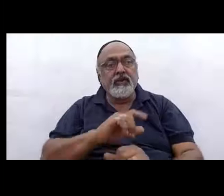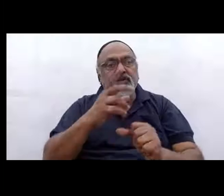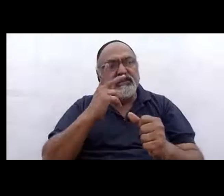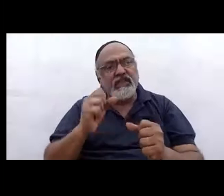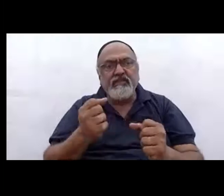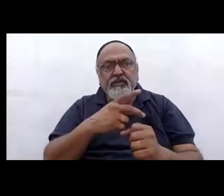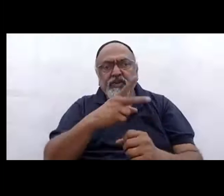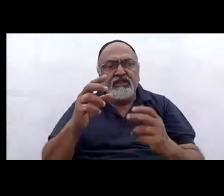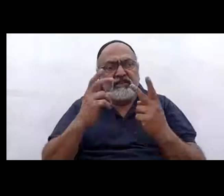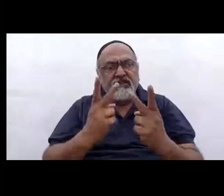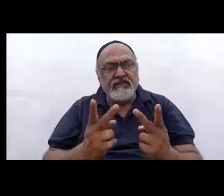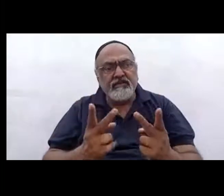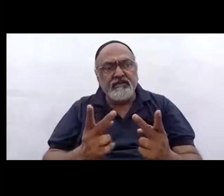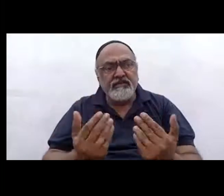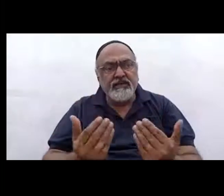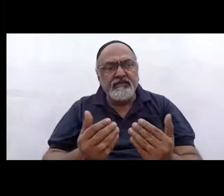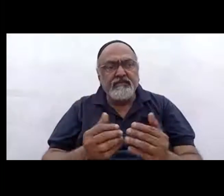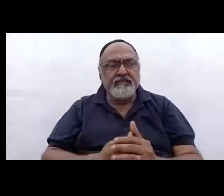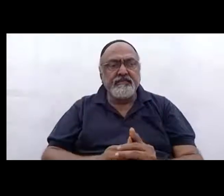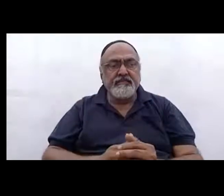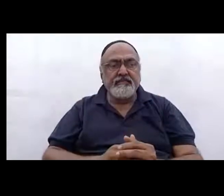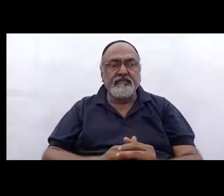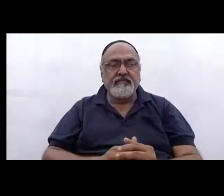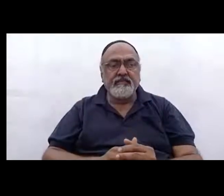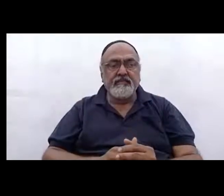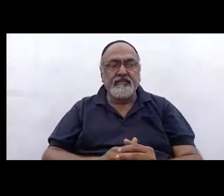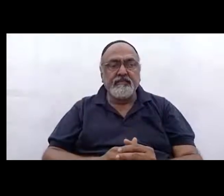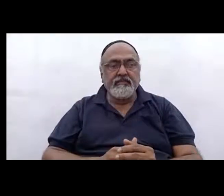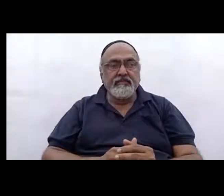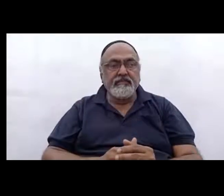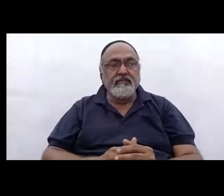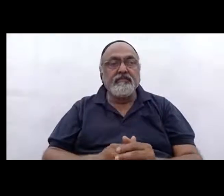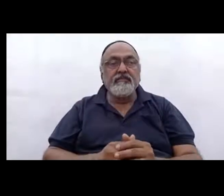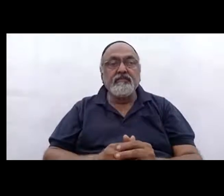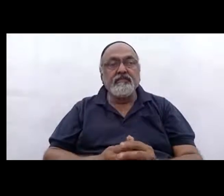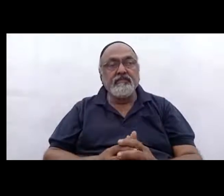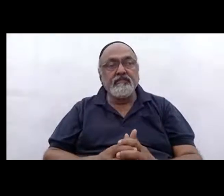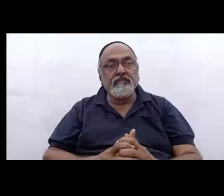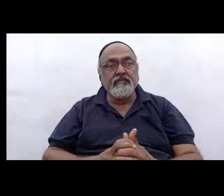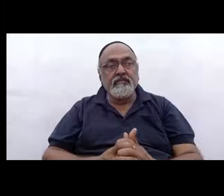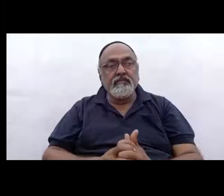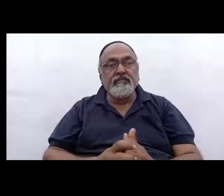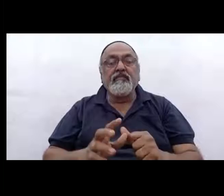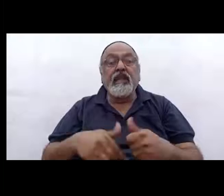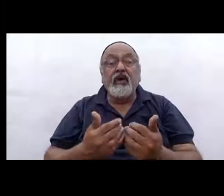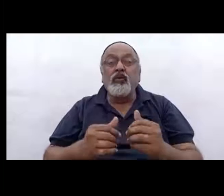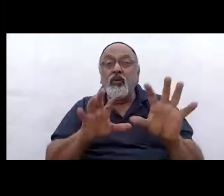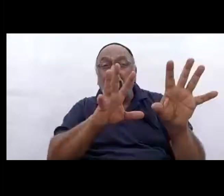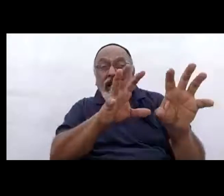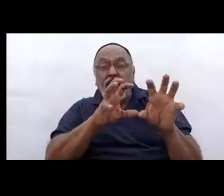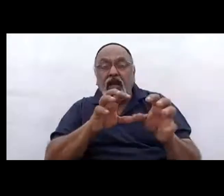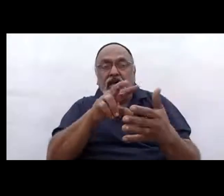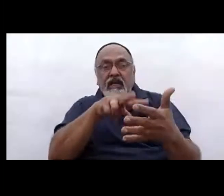Yes, ma'am. Okay, thank you. Yeah, so how to attract a